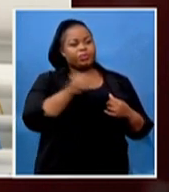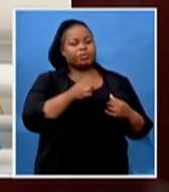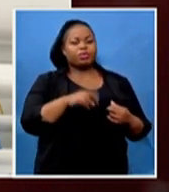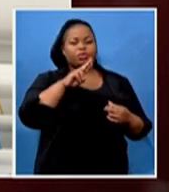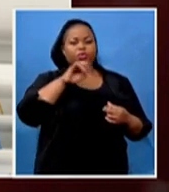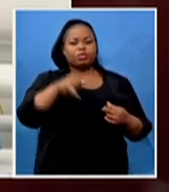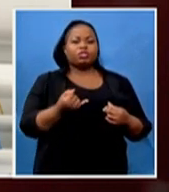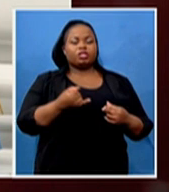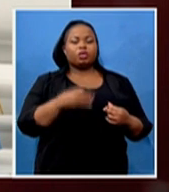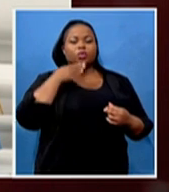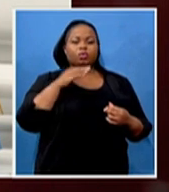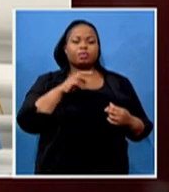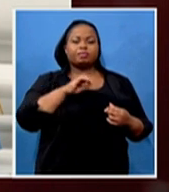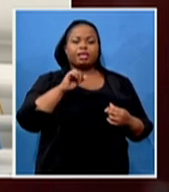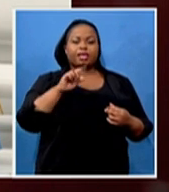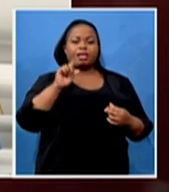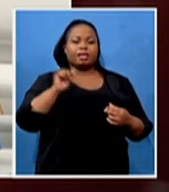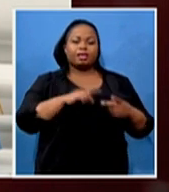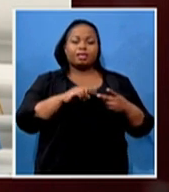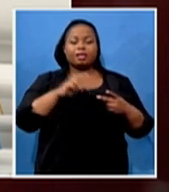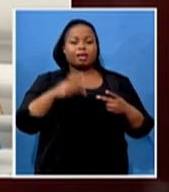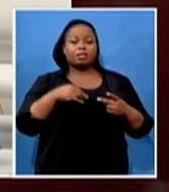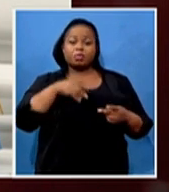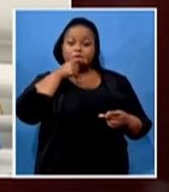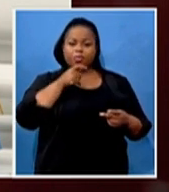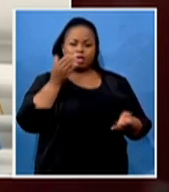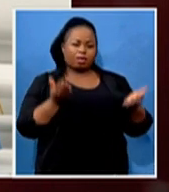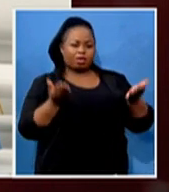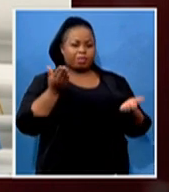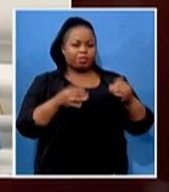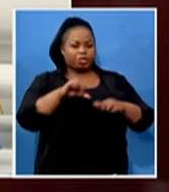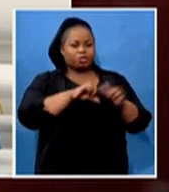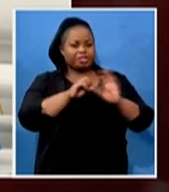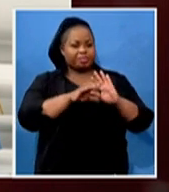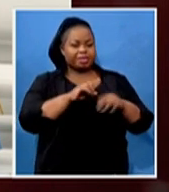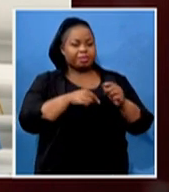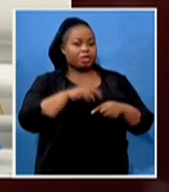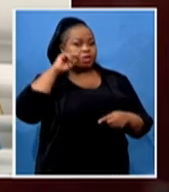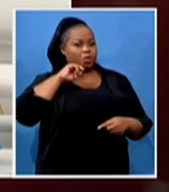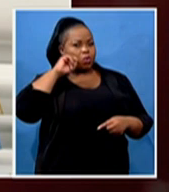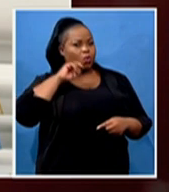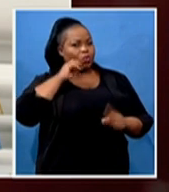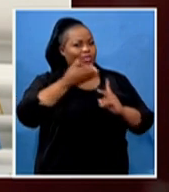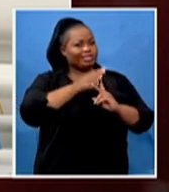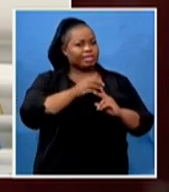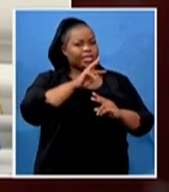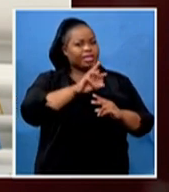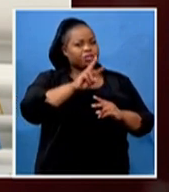were making comparisons on social media about your H index, which is 92, and your 70 citation score